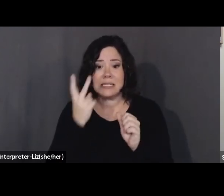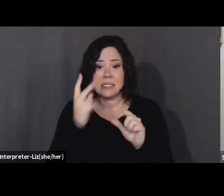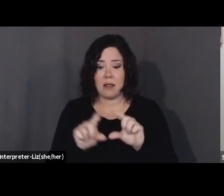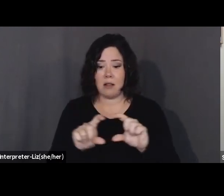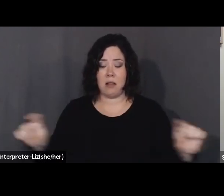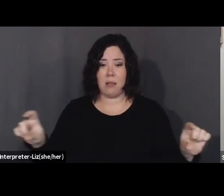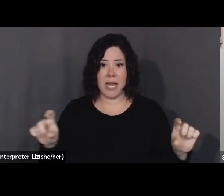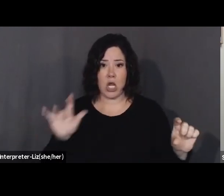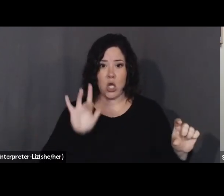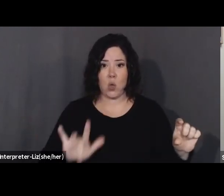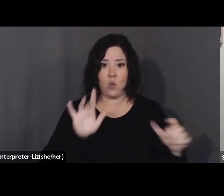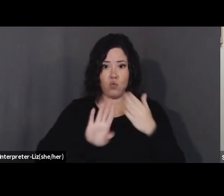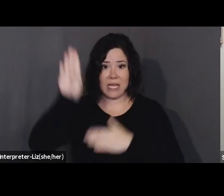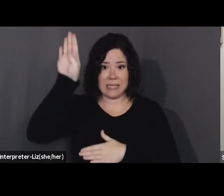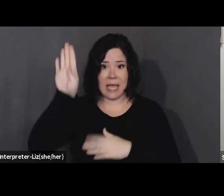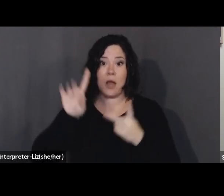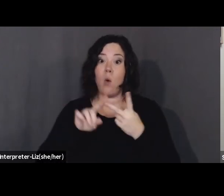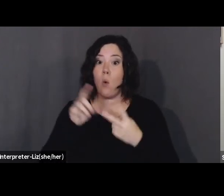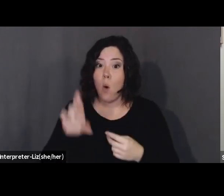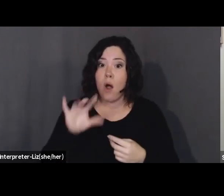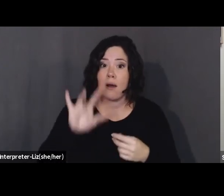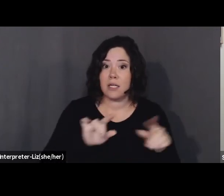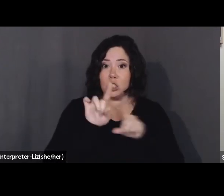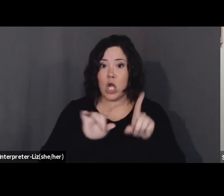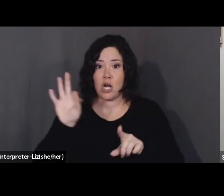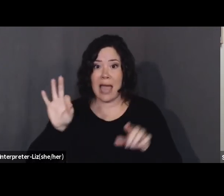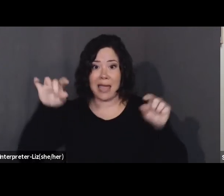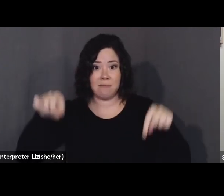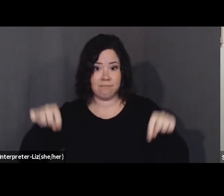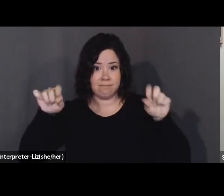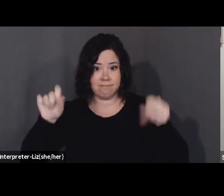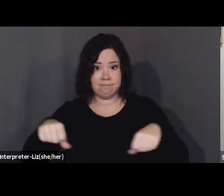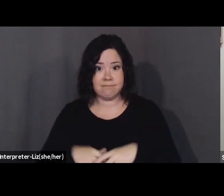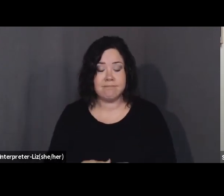menu bar or by pressing *9. Perfect. It says